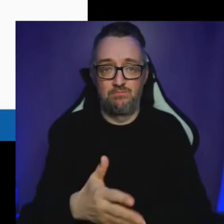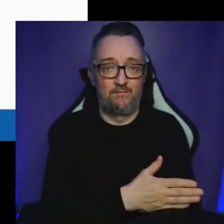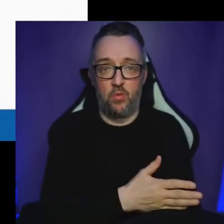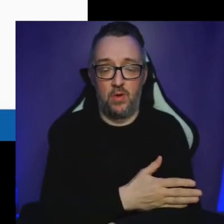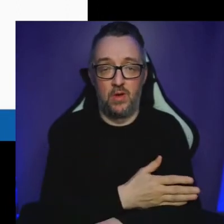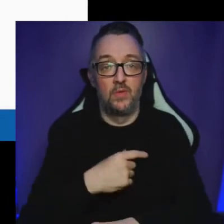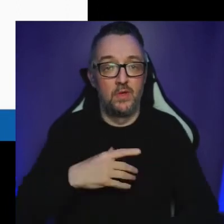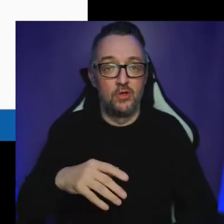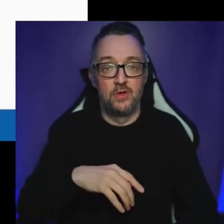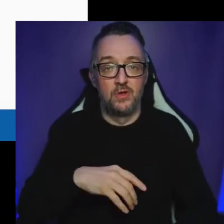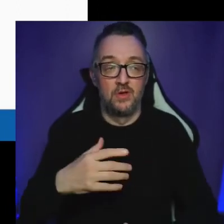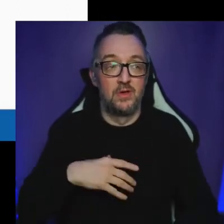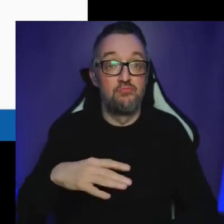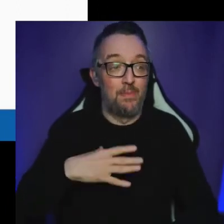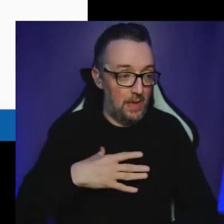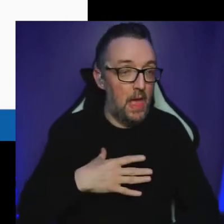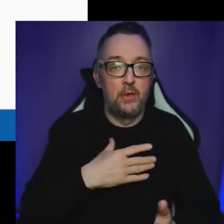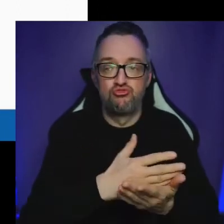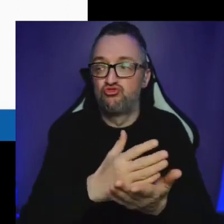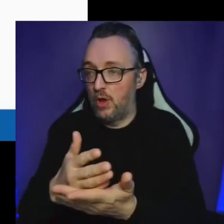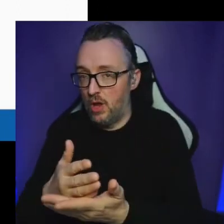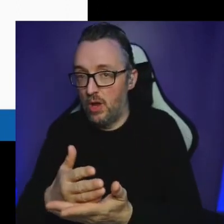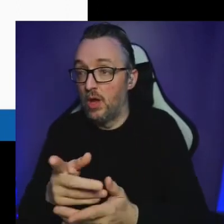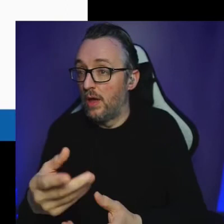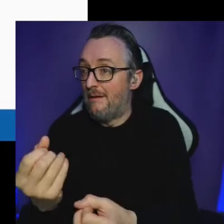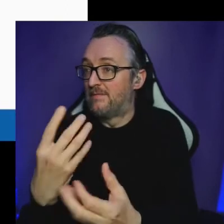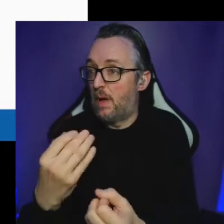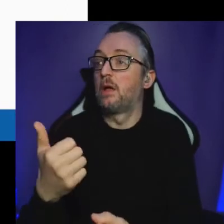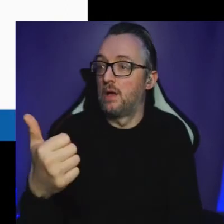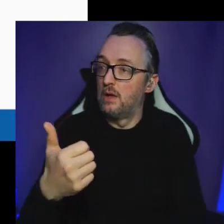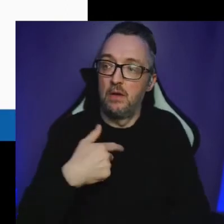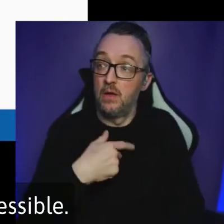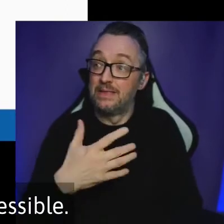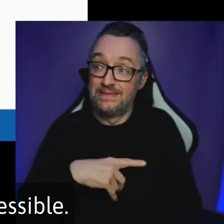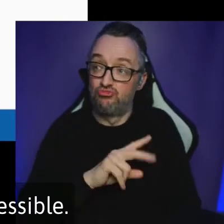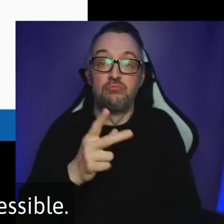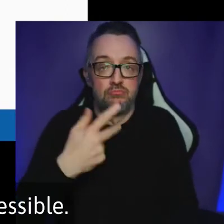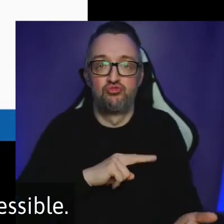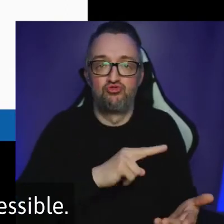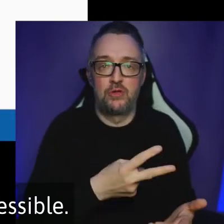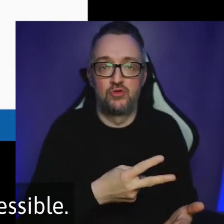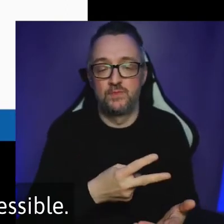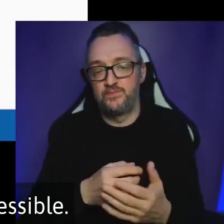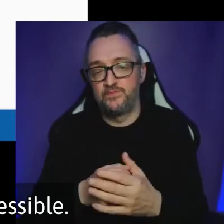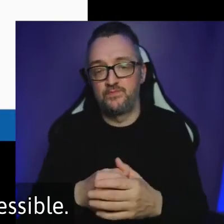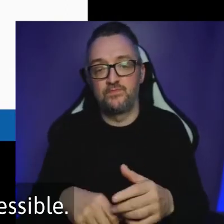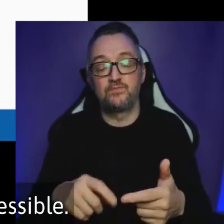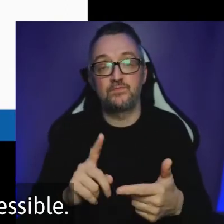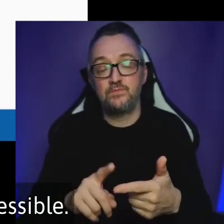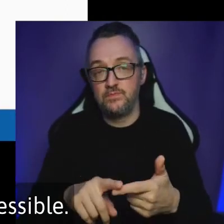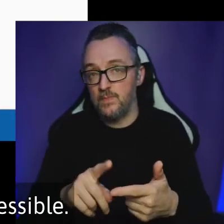we were doing and shared that with everybody involved and took feedback and changed. And we kind